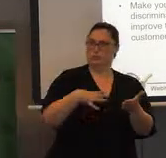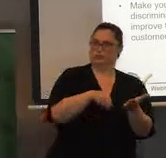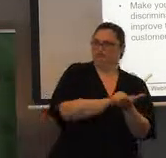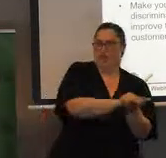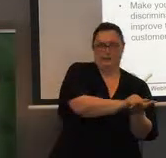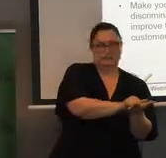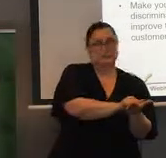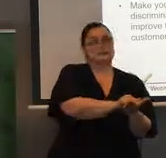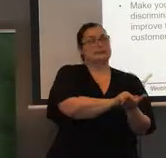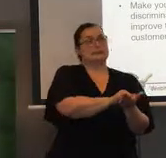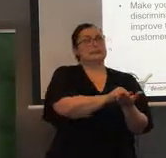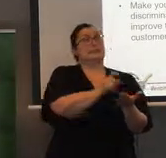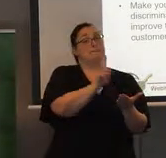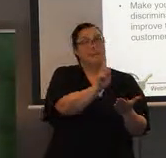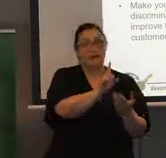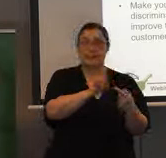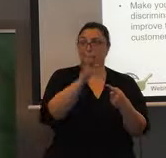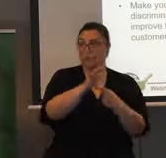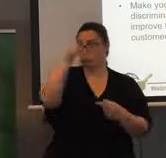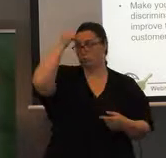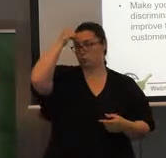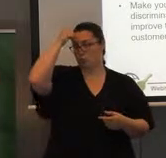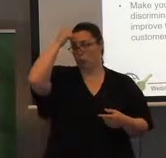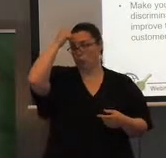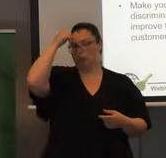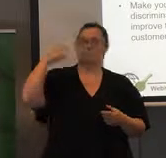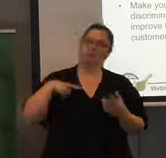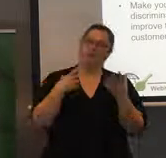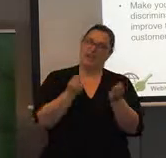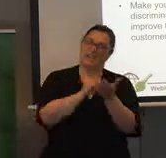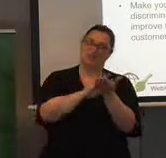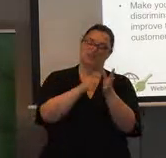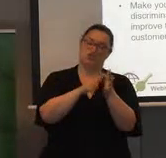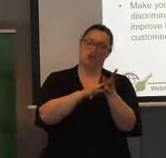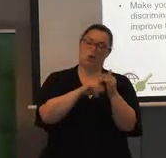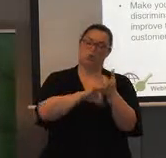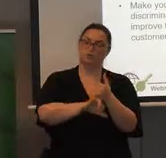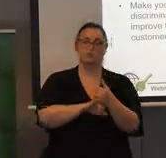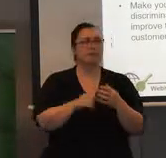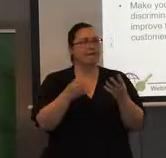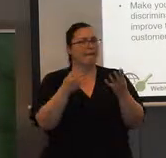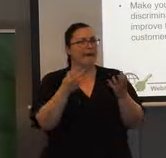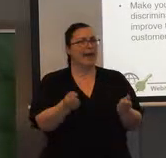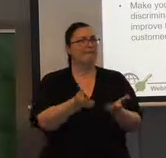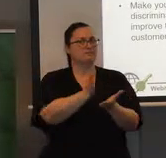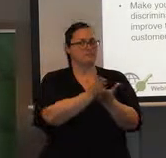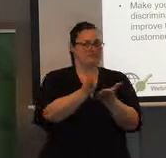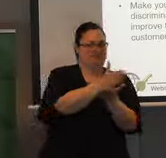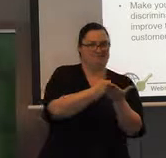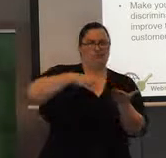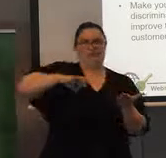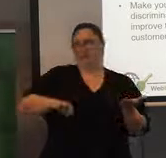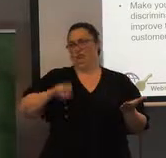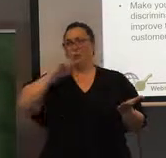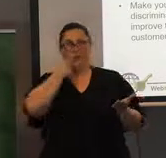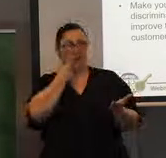thing. But it's important to know, because they're shareholders as well, that there is a return on investment. And if you spend